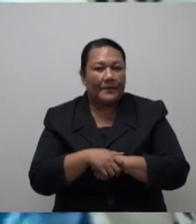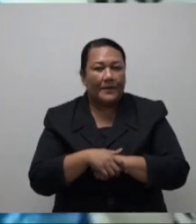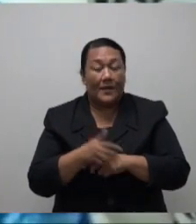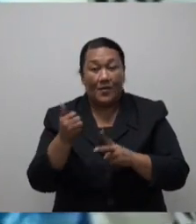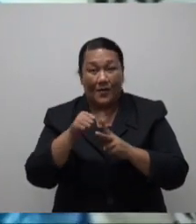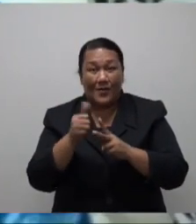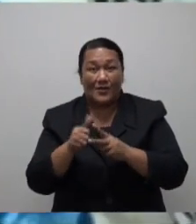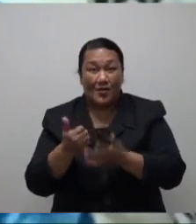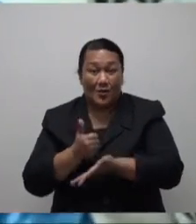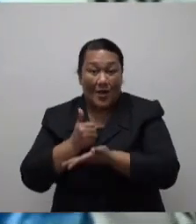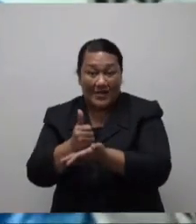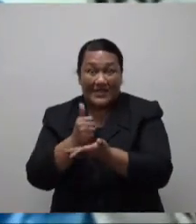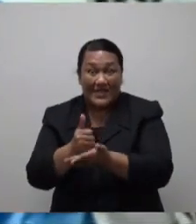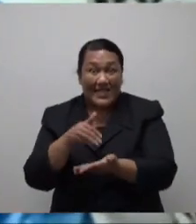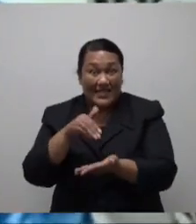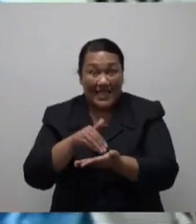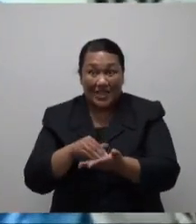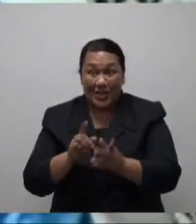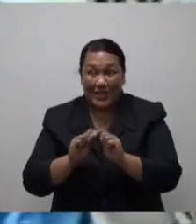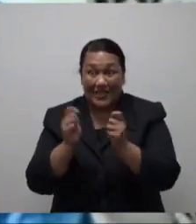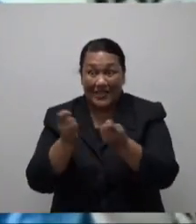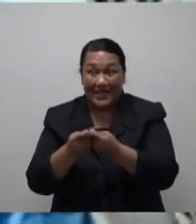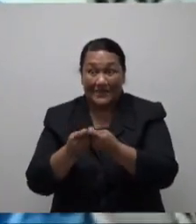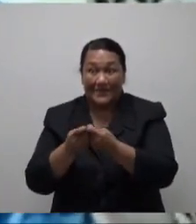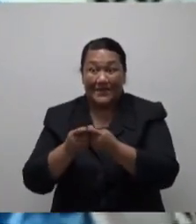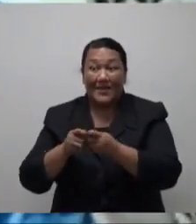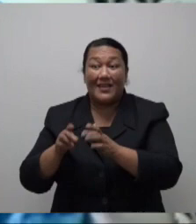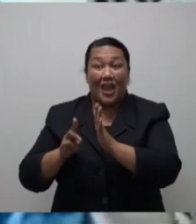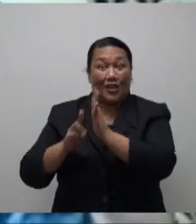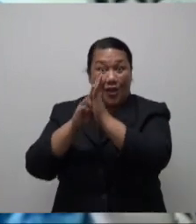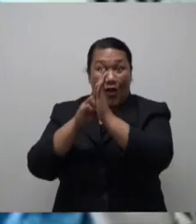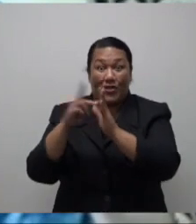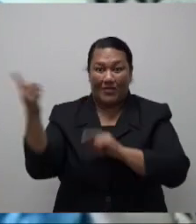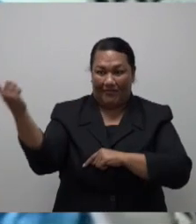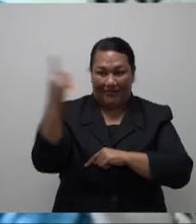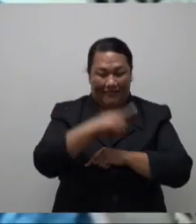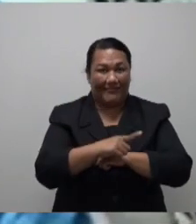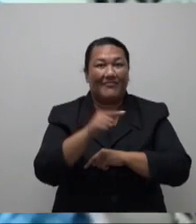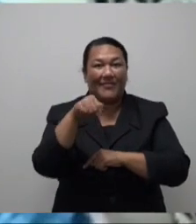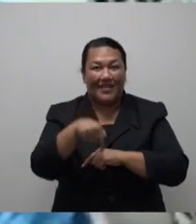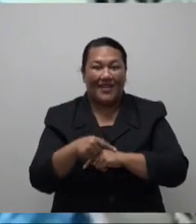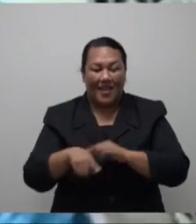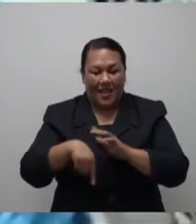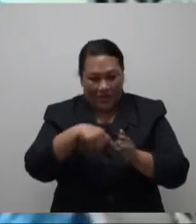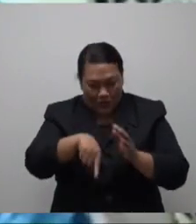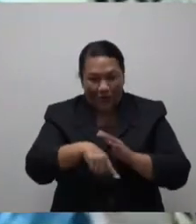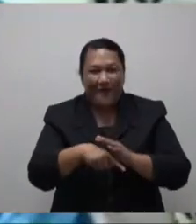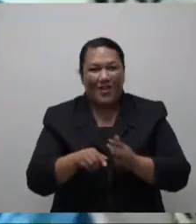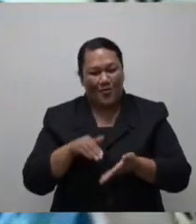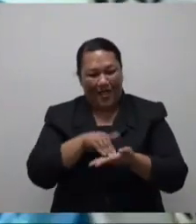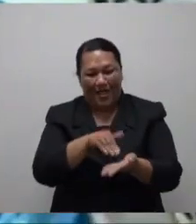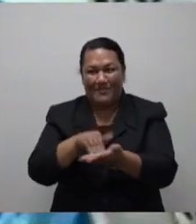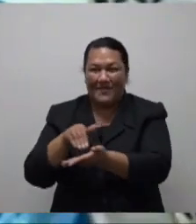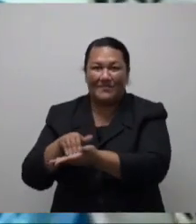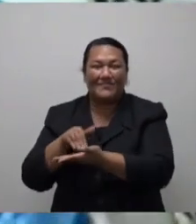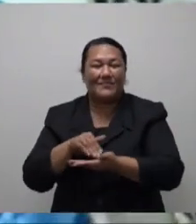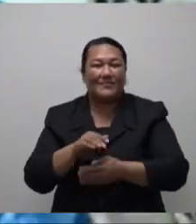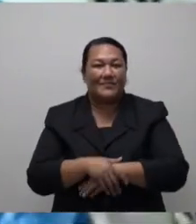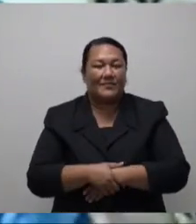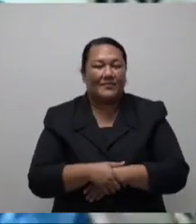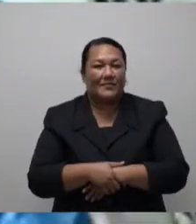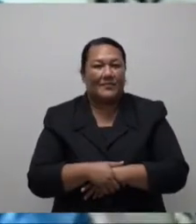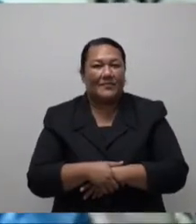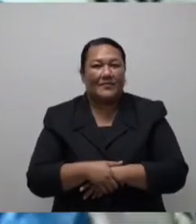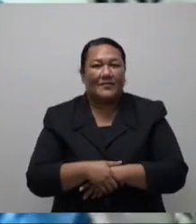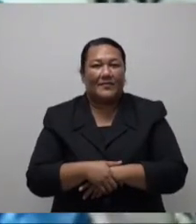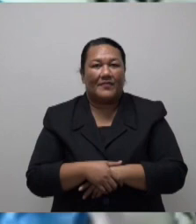the Central team in a very similar manner that we had mobilized staff from